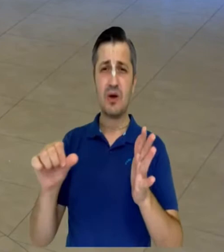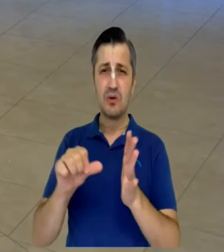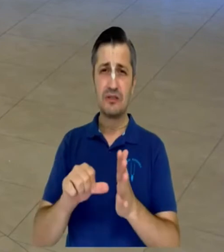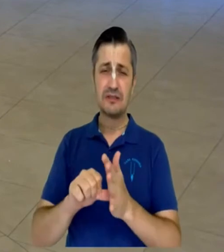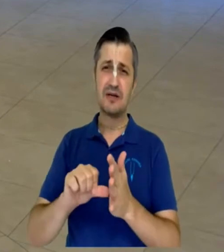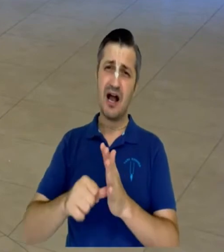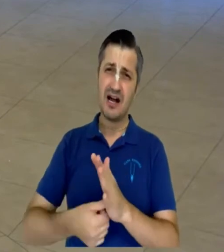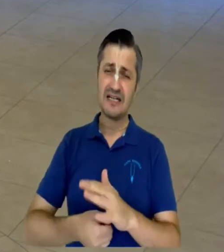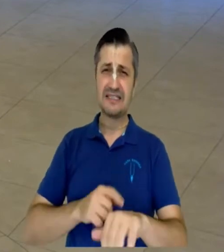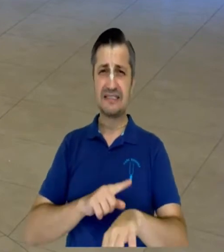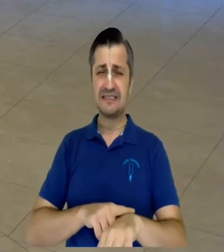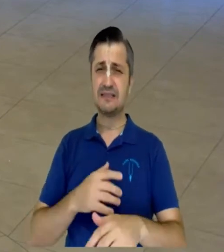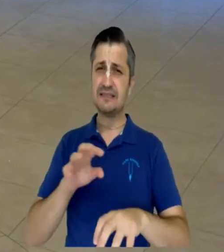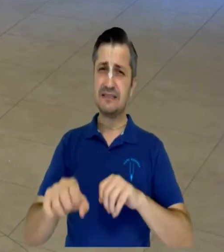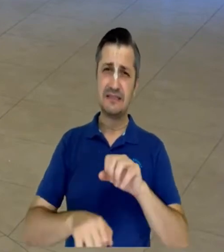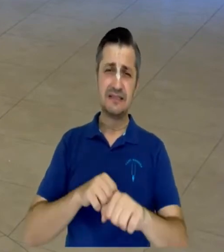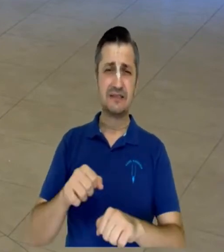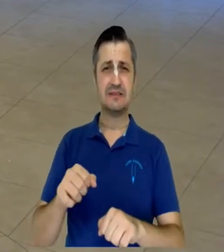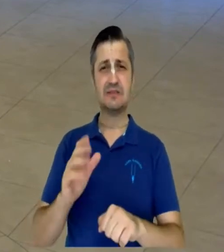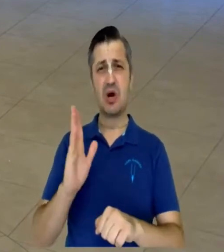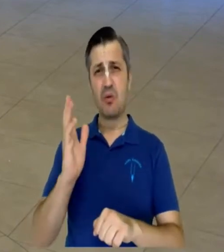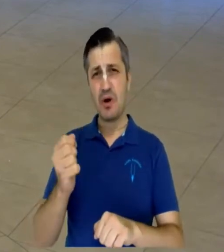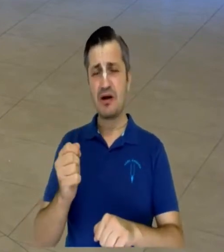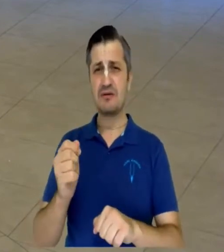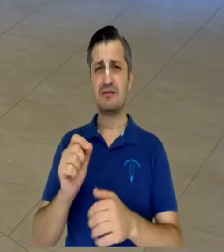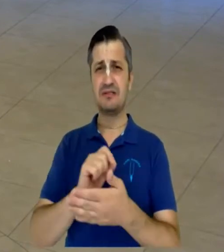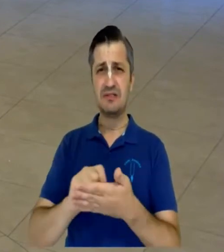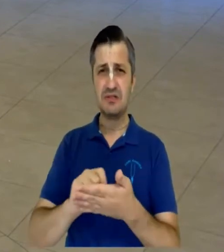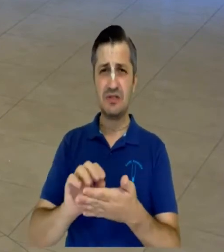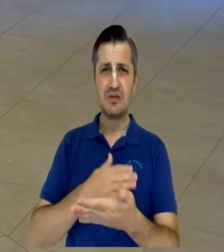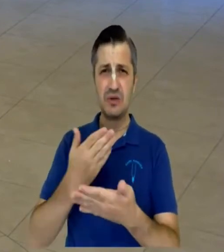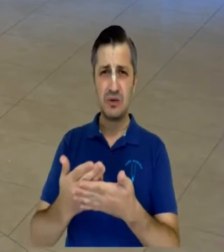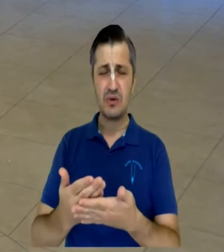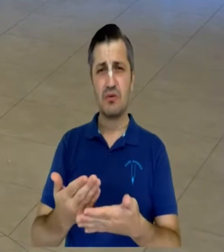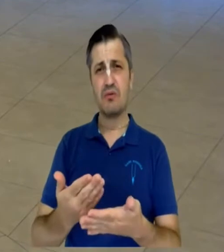to a fallen civilization of this Kali Yuga,